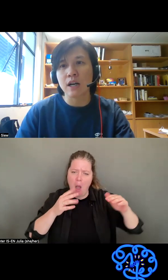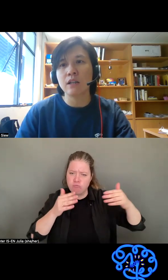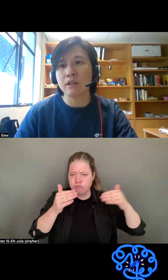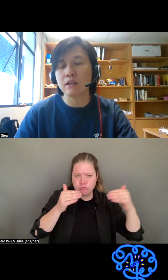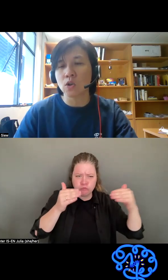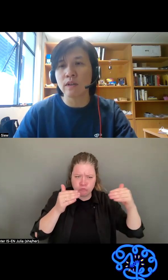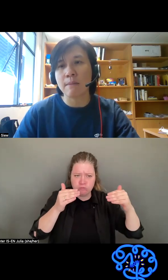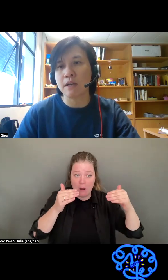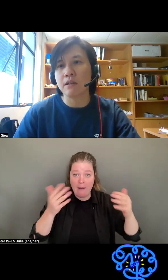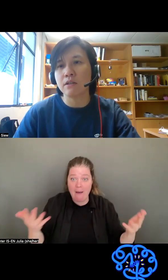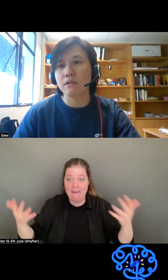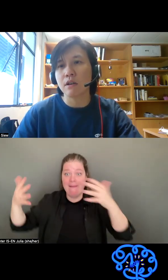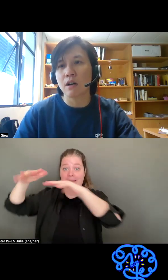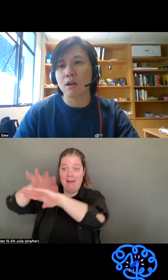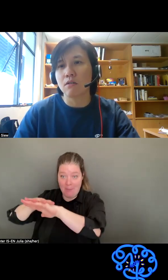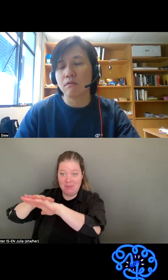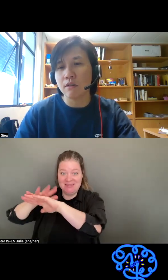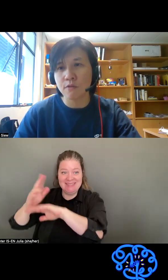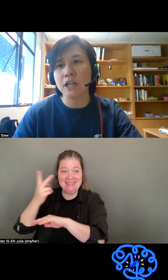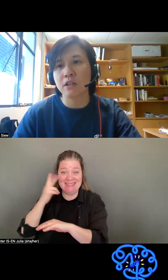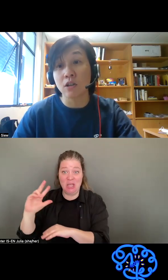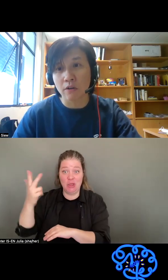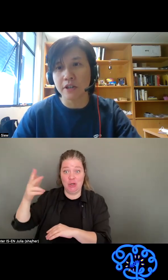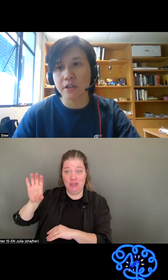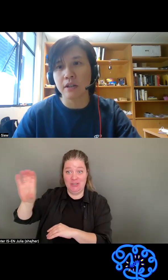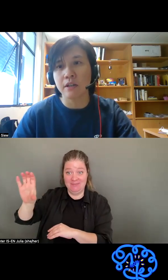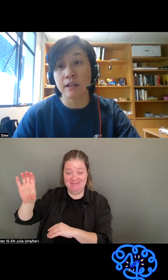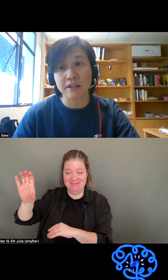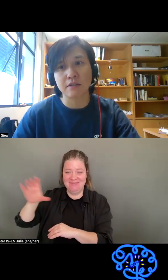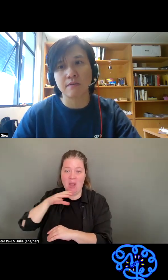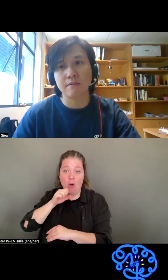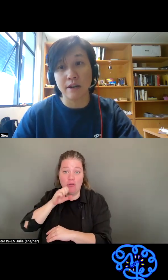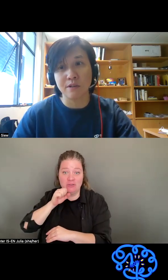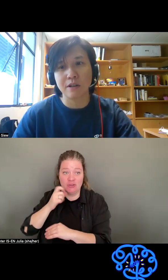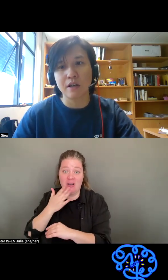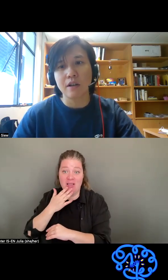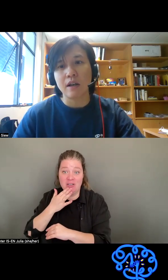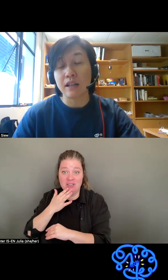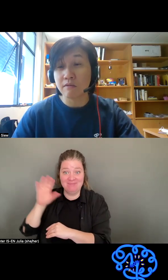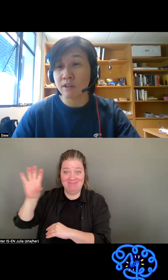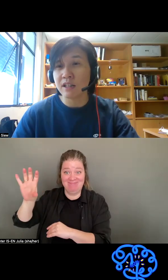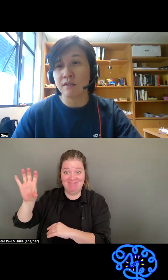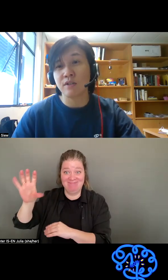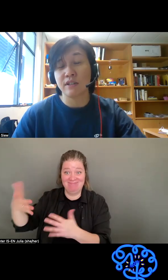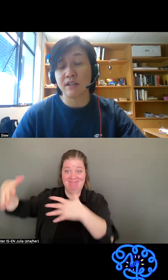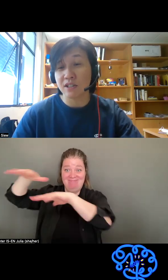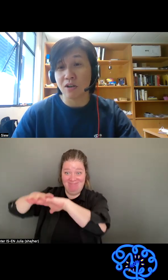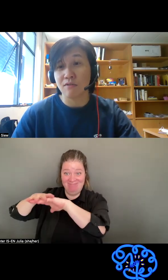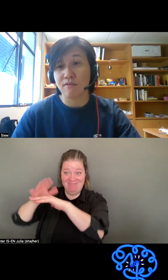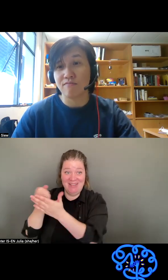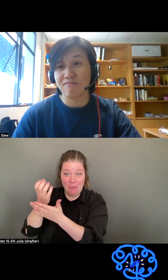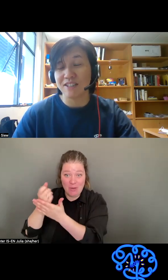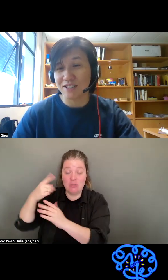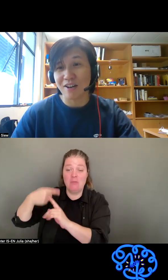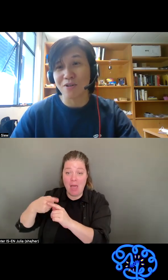I've colored the overlapping uh, information in orange in the last network. And that really gives you a sense